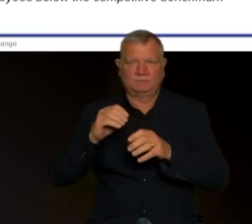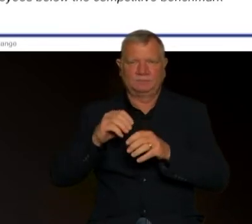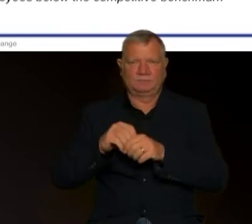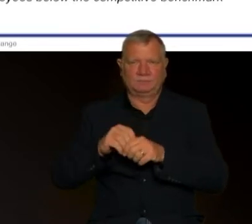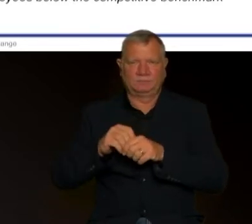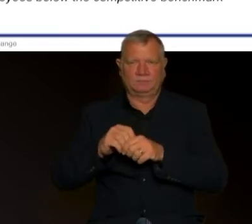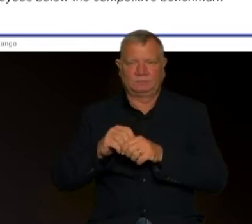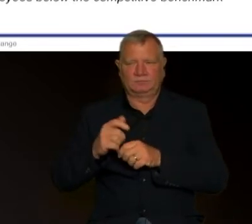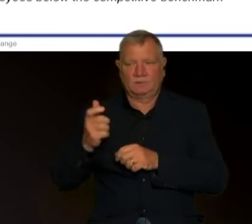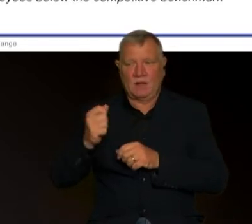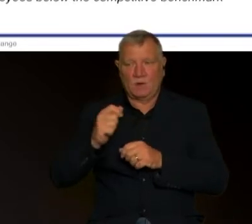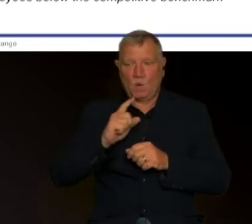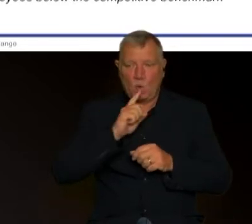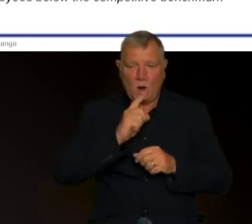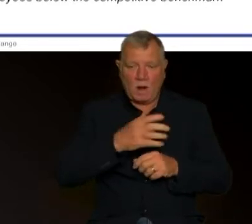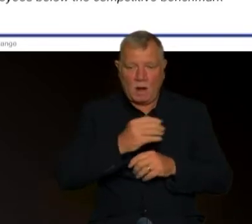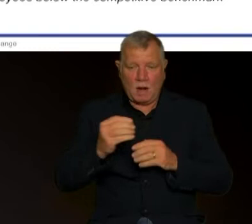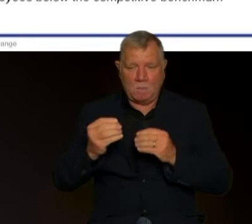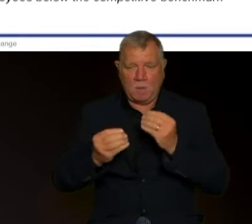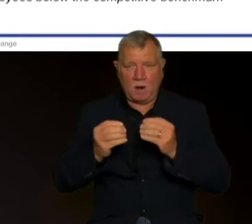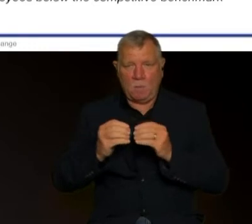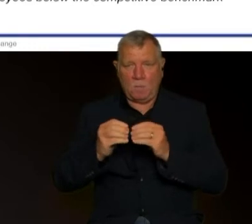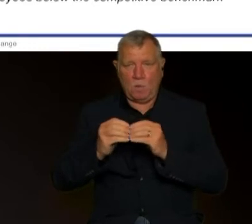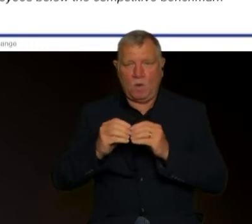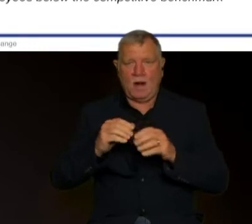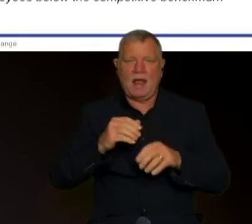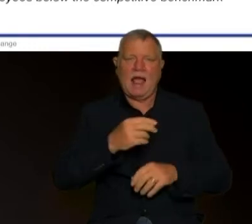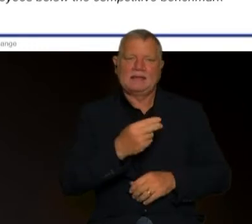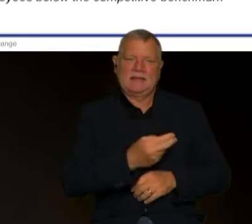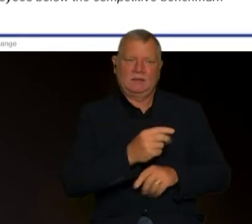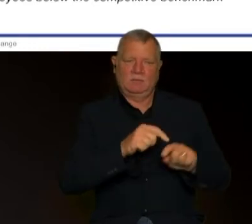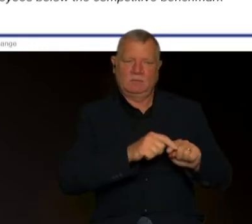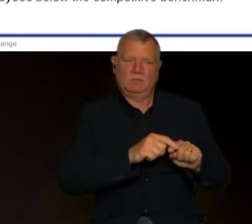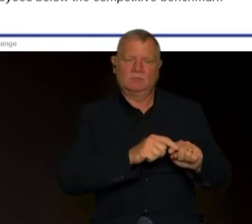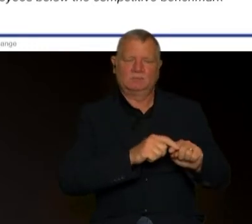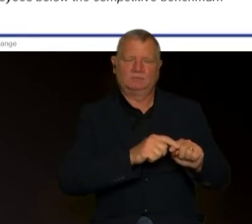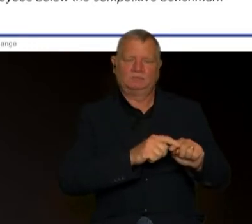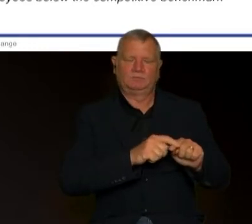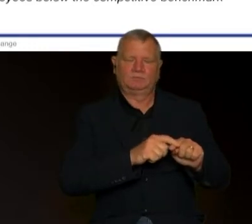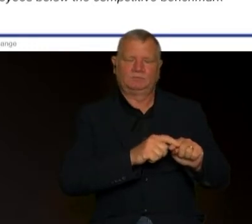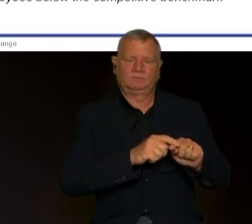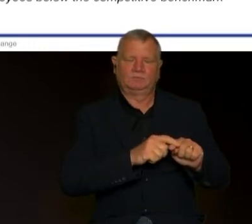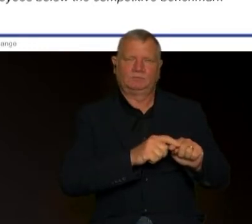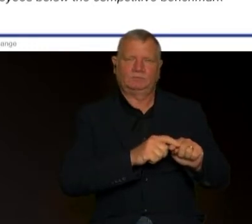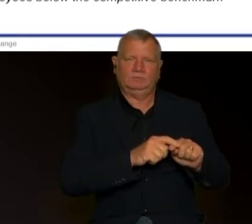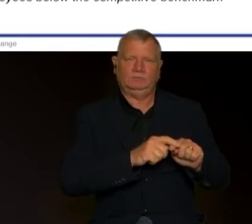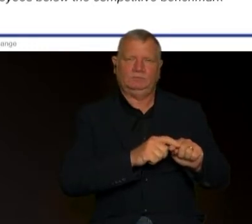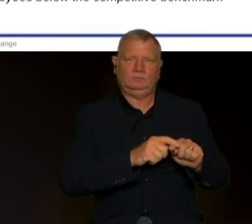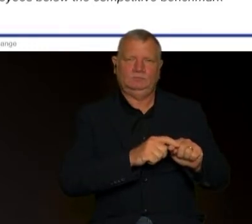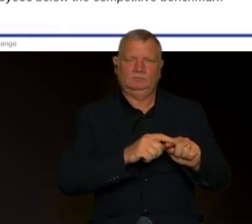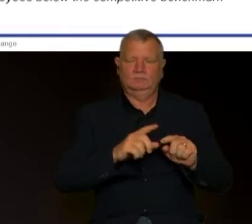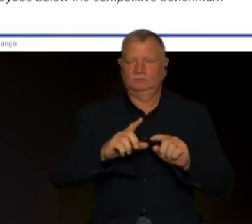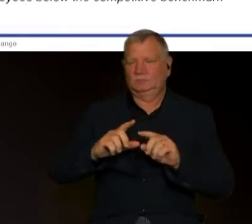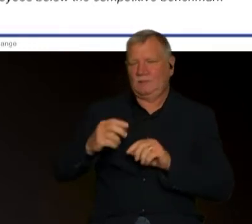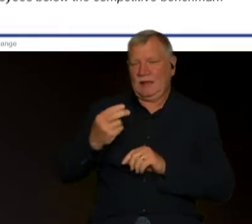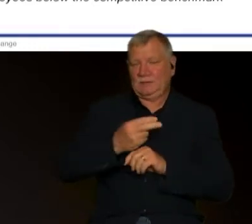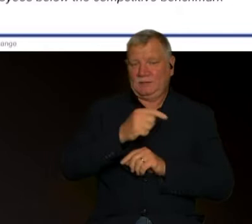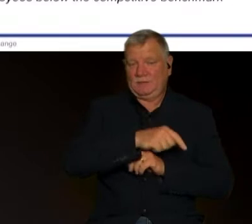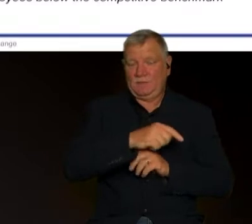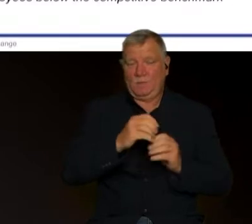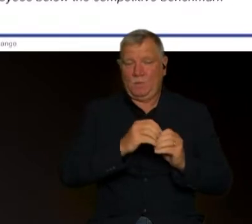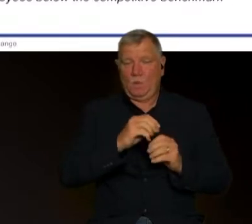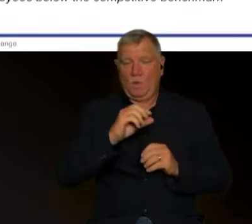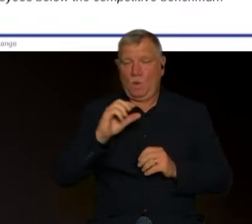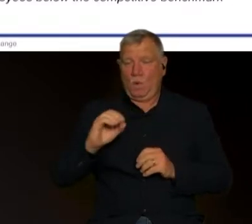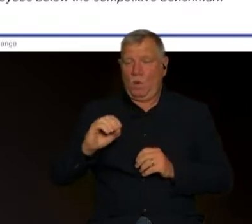the variance, the difference between their current salary and market salary was greater in the Treasury Department. So the difference in